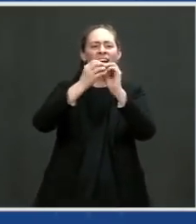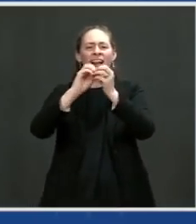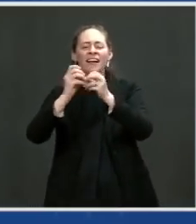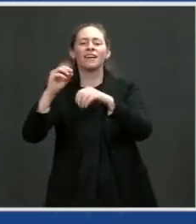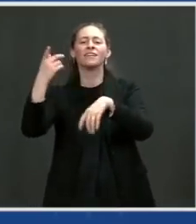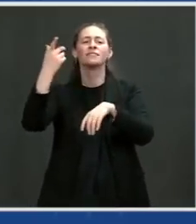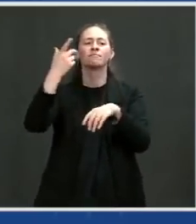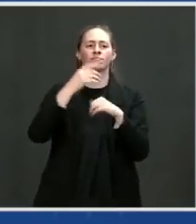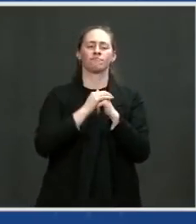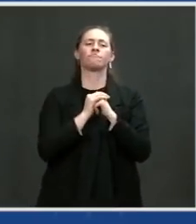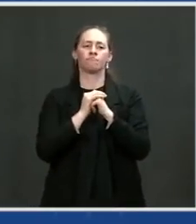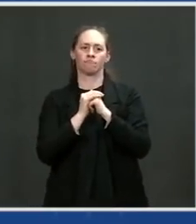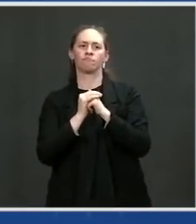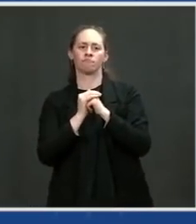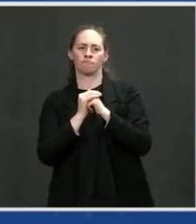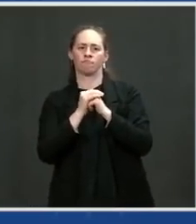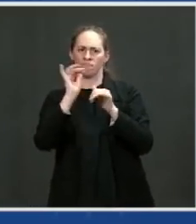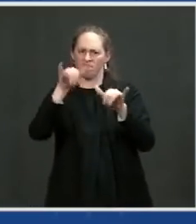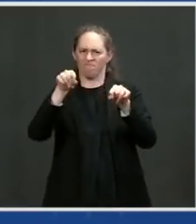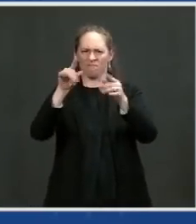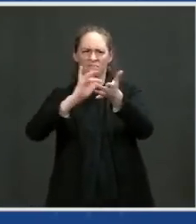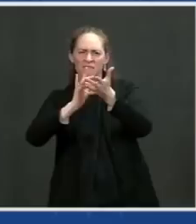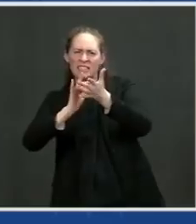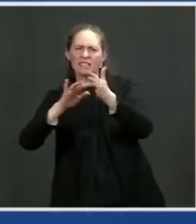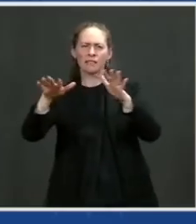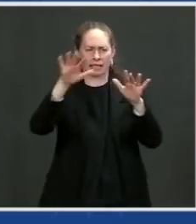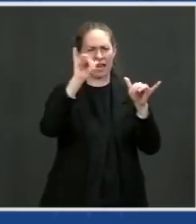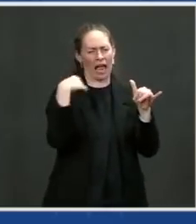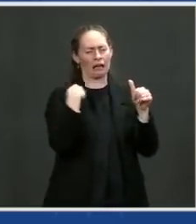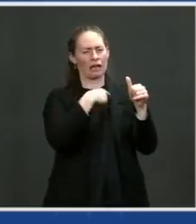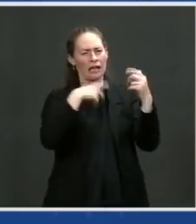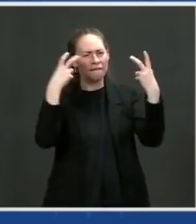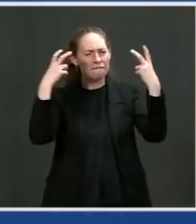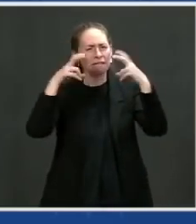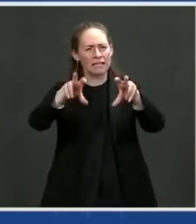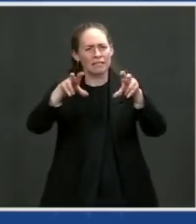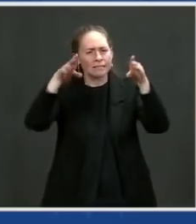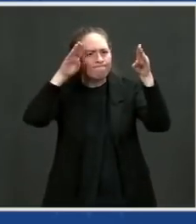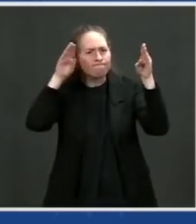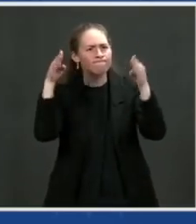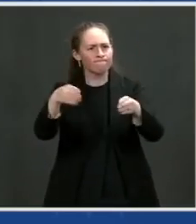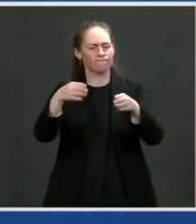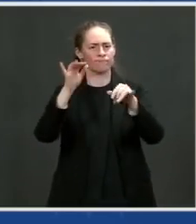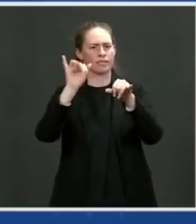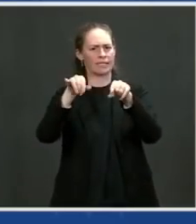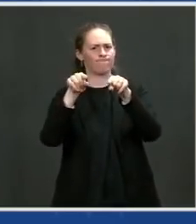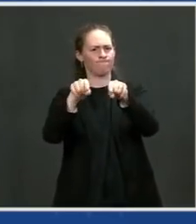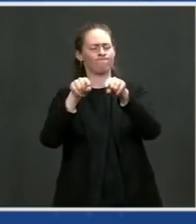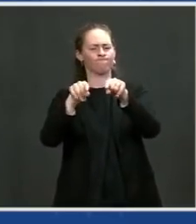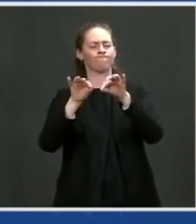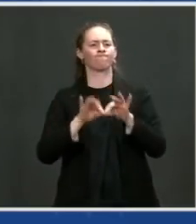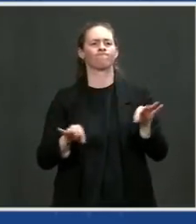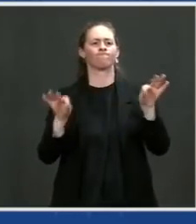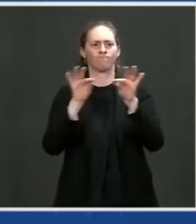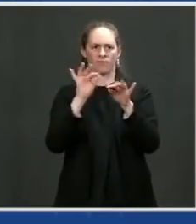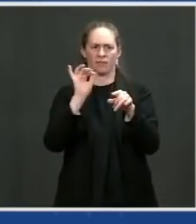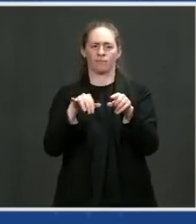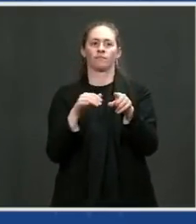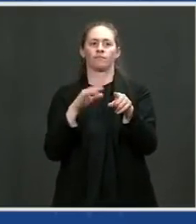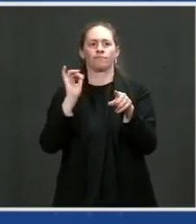we invest closer to 2%. One of the reasons why I've set up